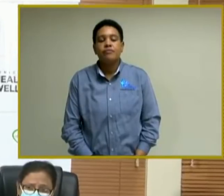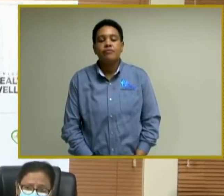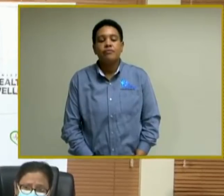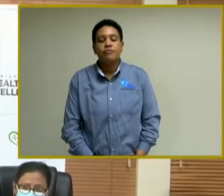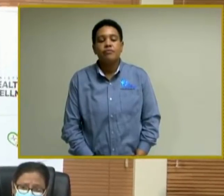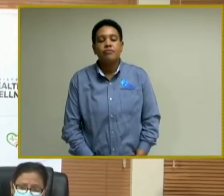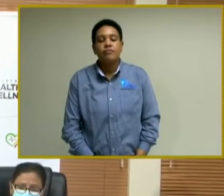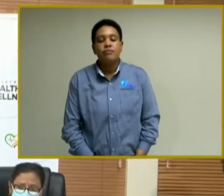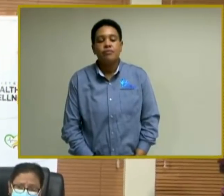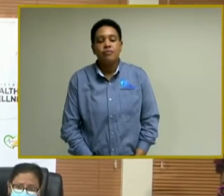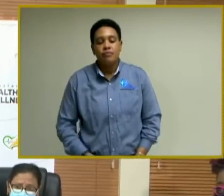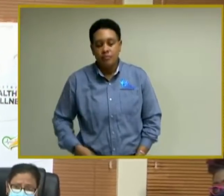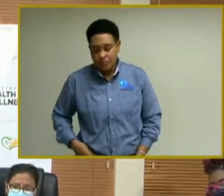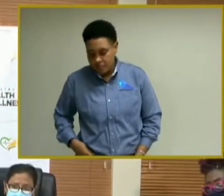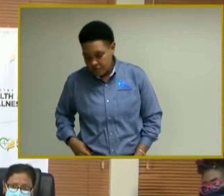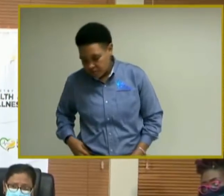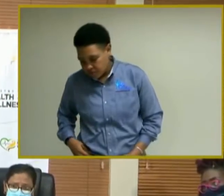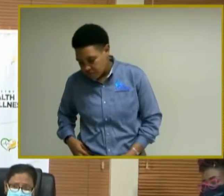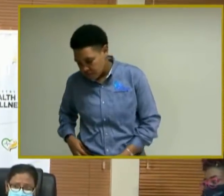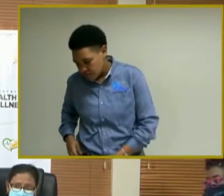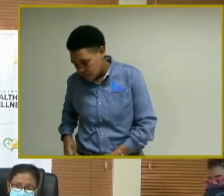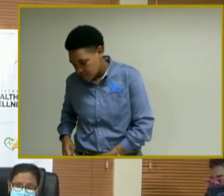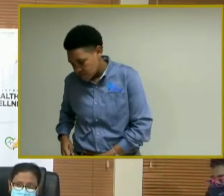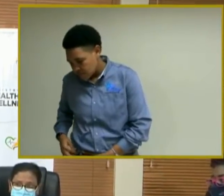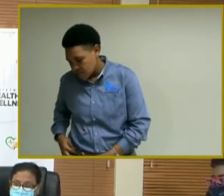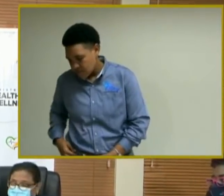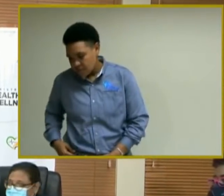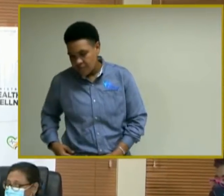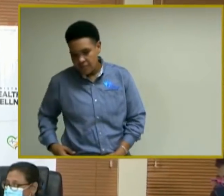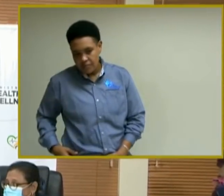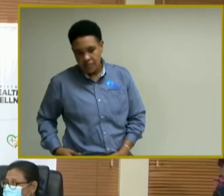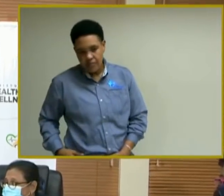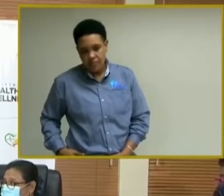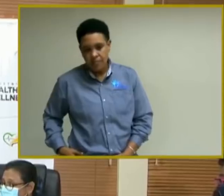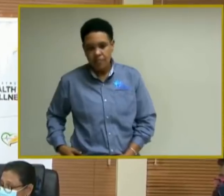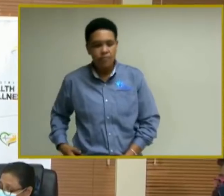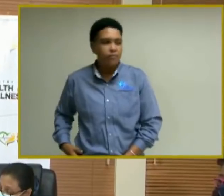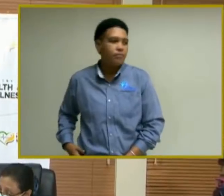10,000 mark for COVID cases mean for Jamaica?